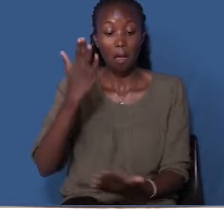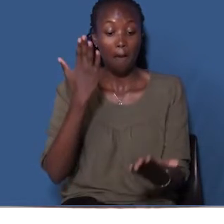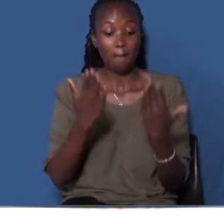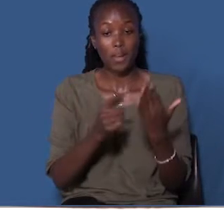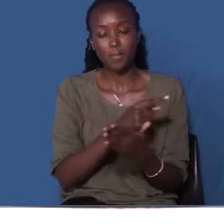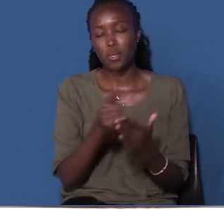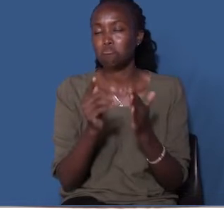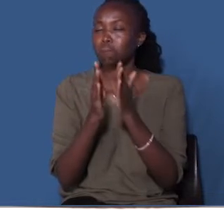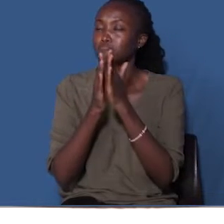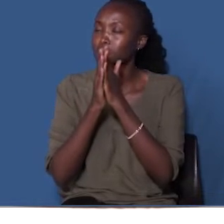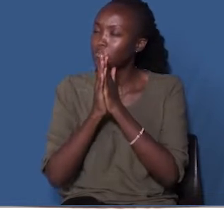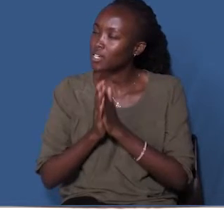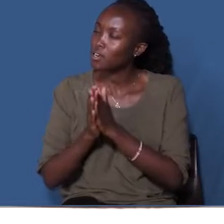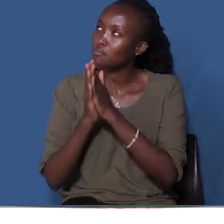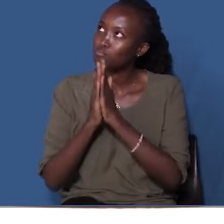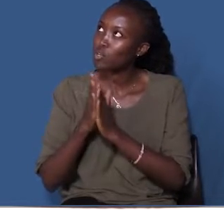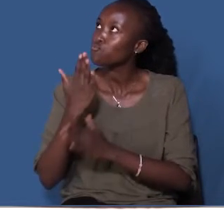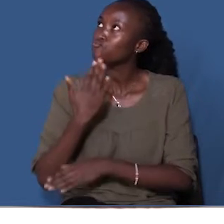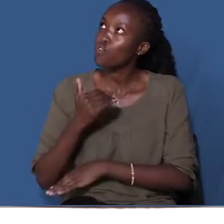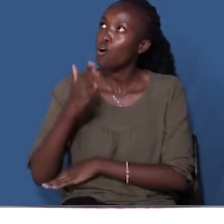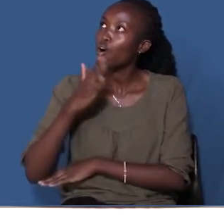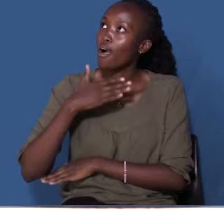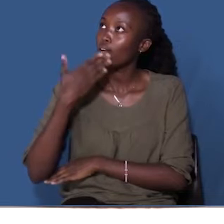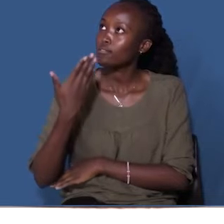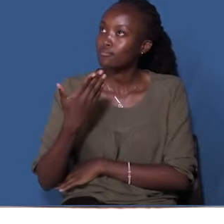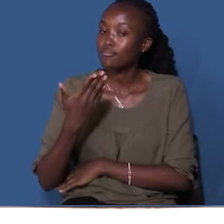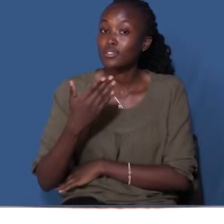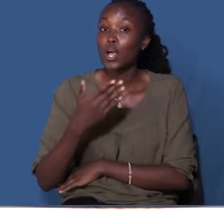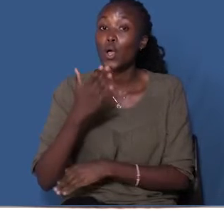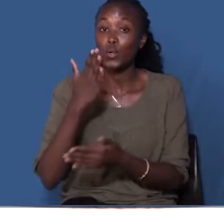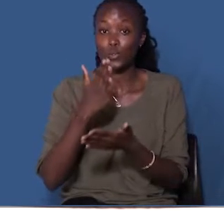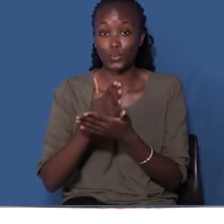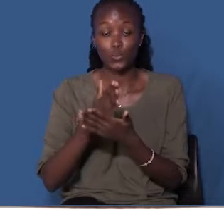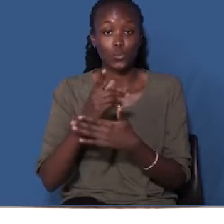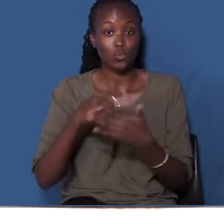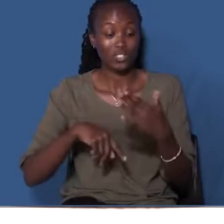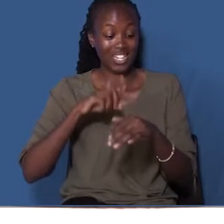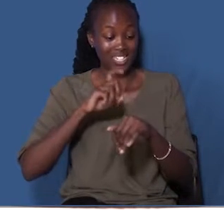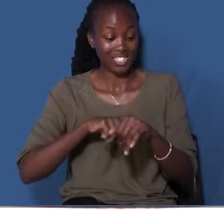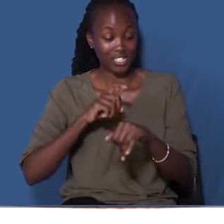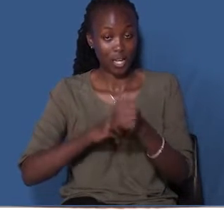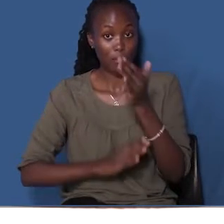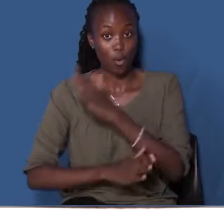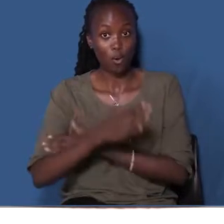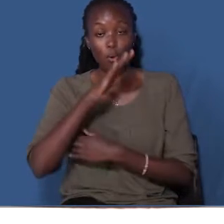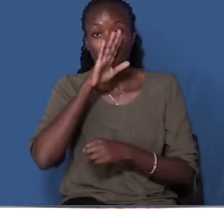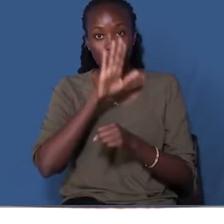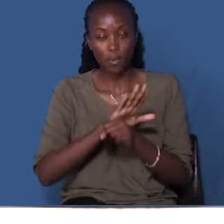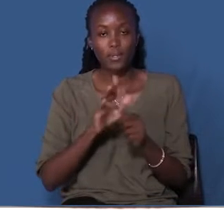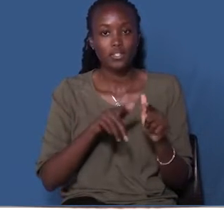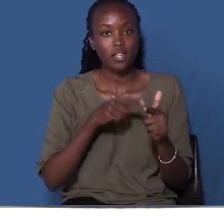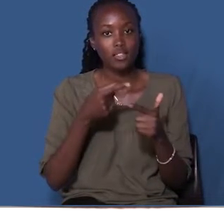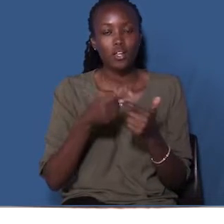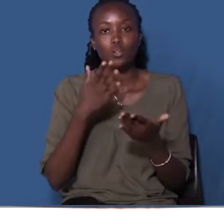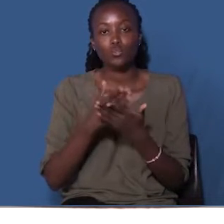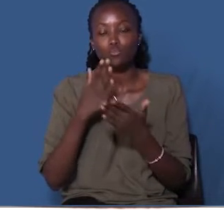God for, you've been trusting God for. I want to say this, that when God promises something in his word comes to pass.